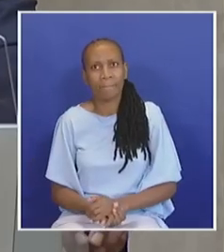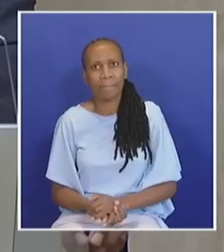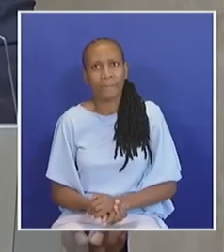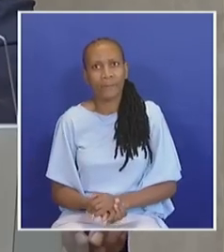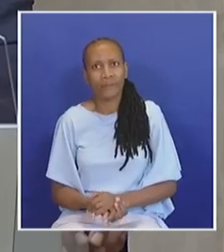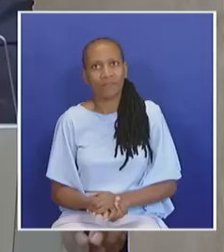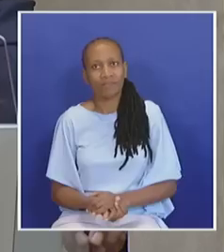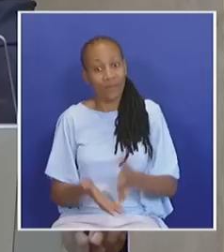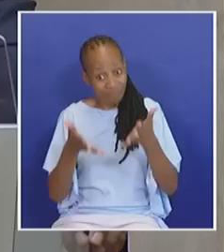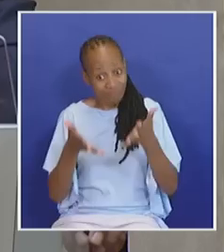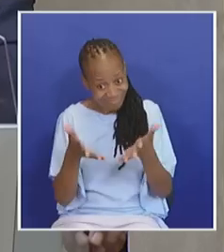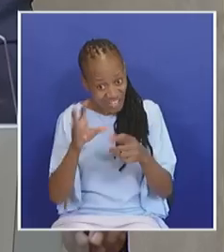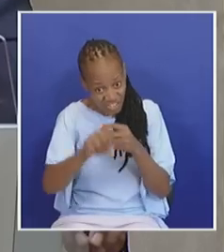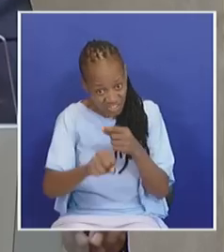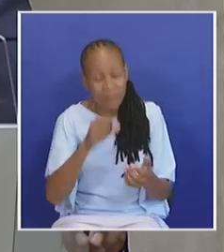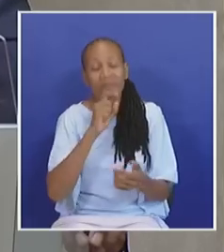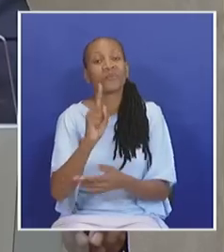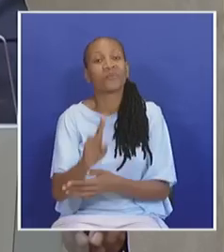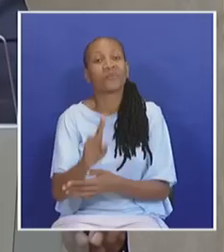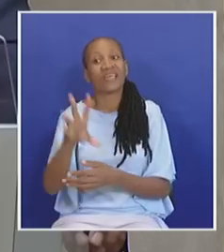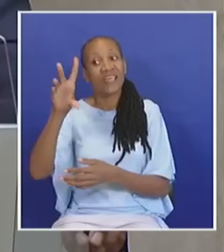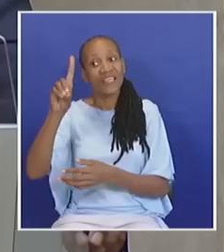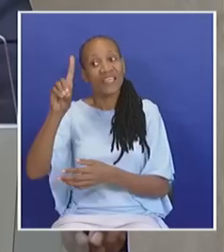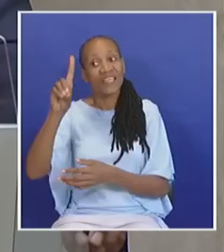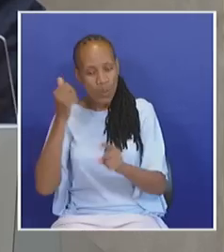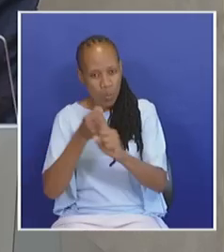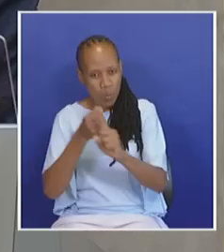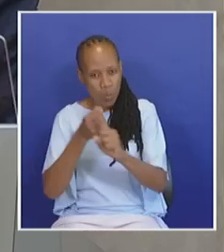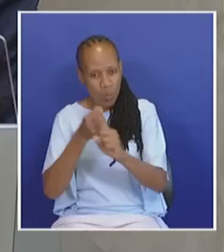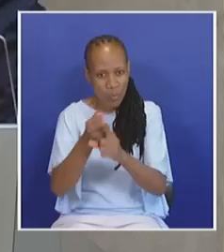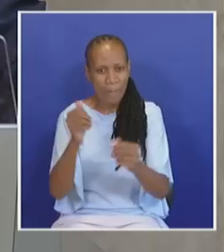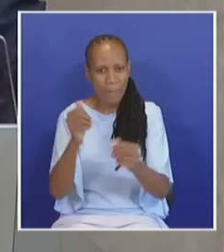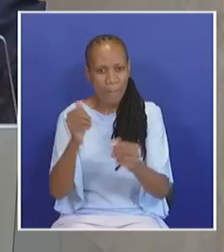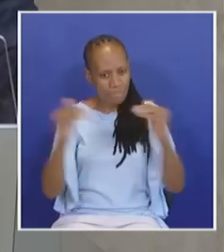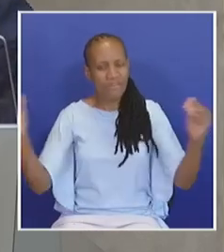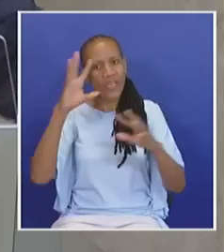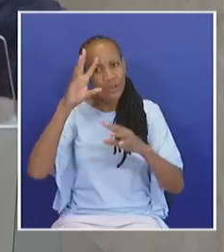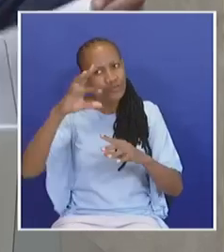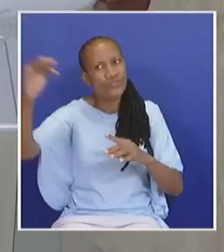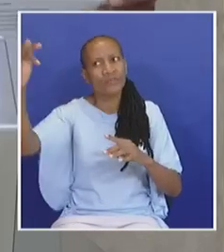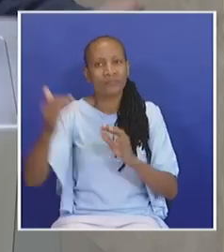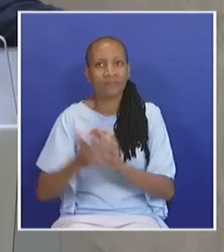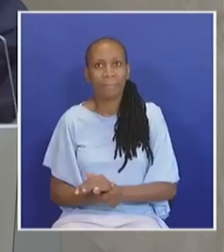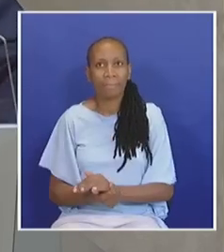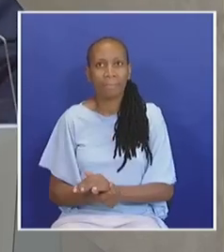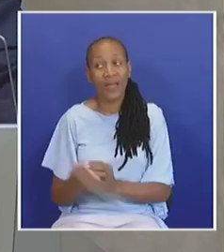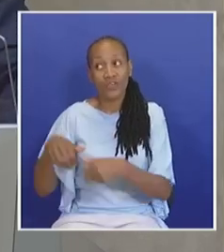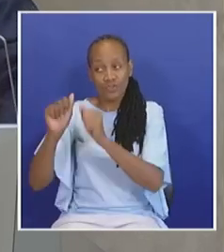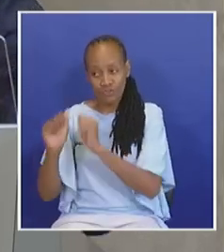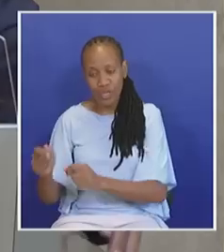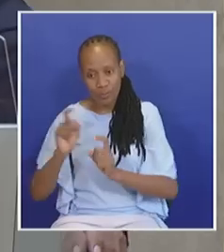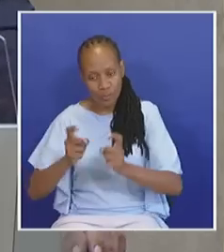the free and fair dream the DA is working towards. So I will tell you very quickly, Chairperson, before my time runs